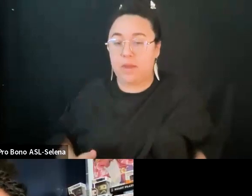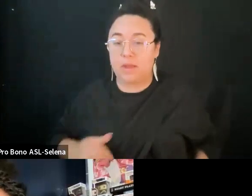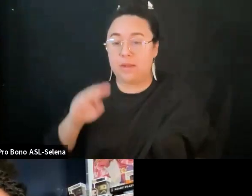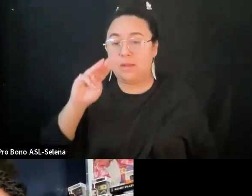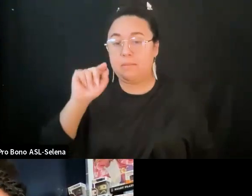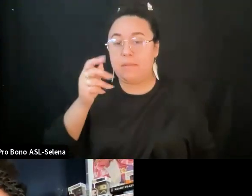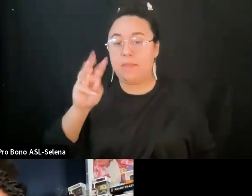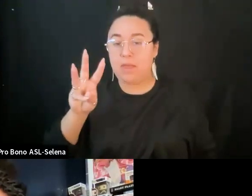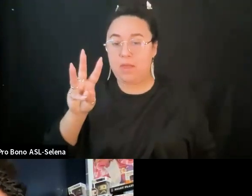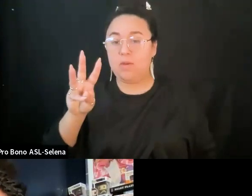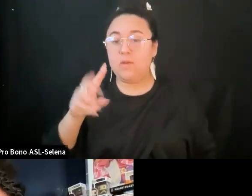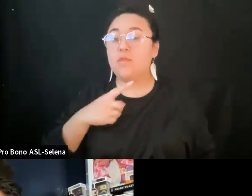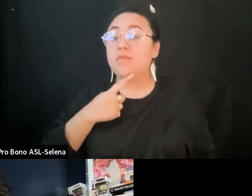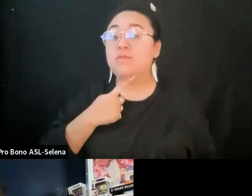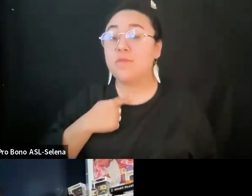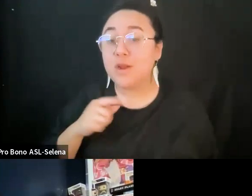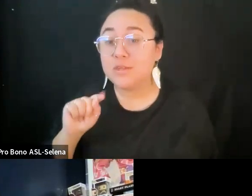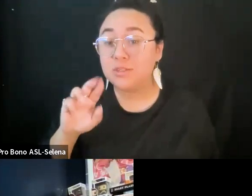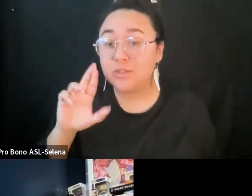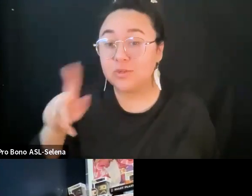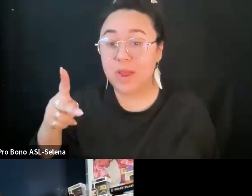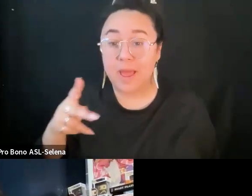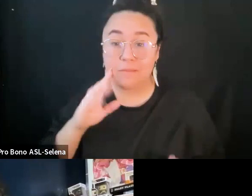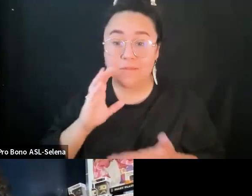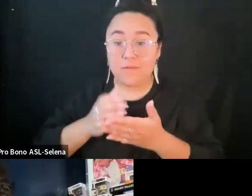thirst traps. Hi. Hi.